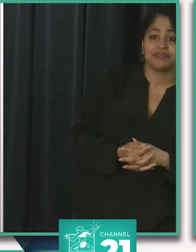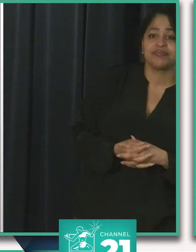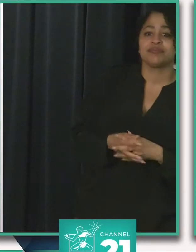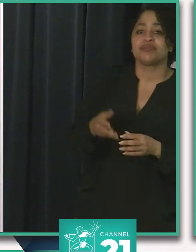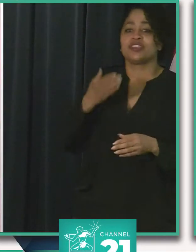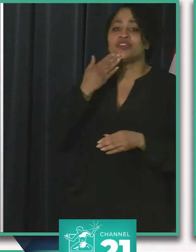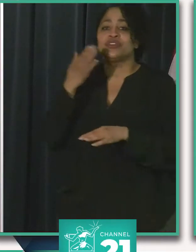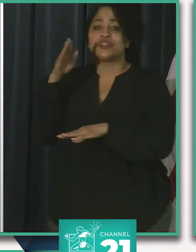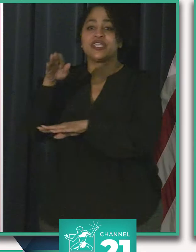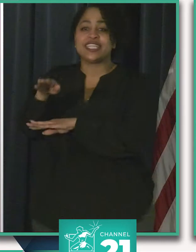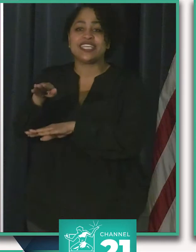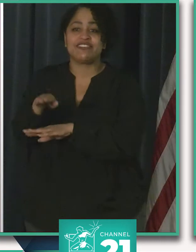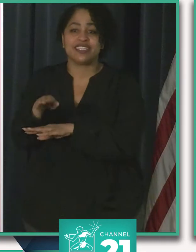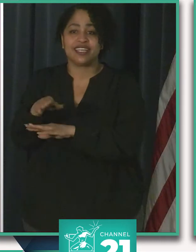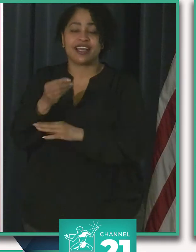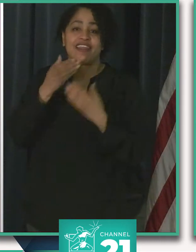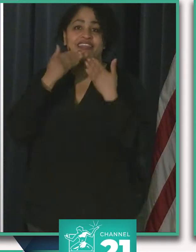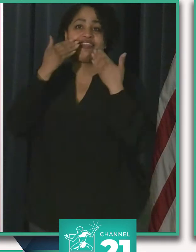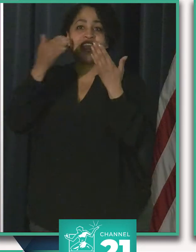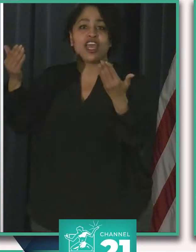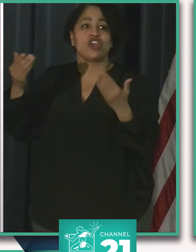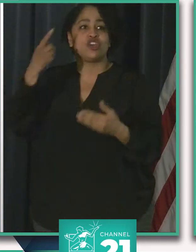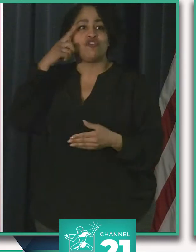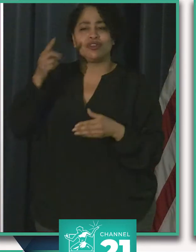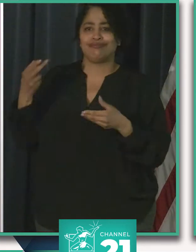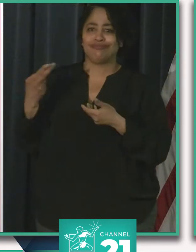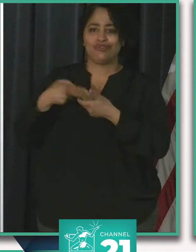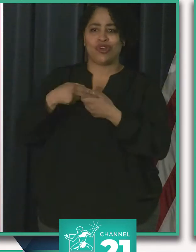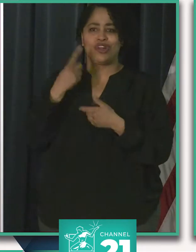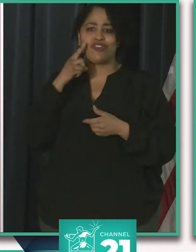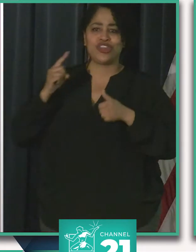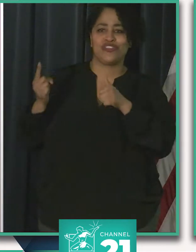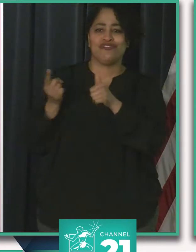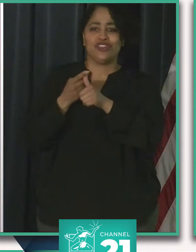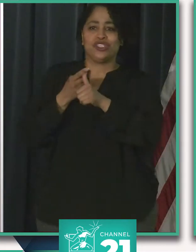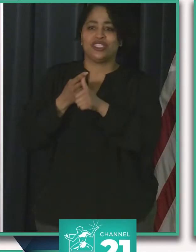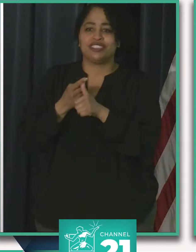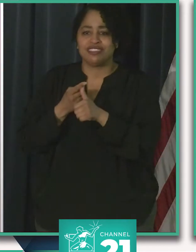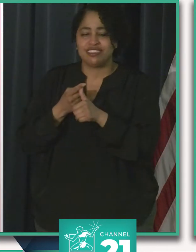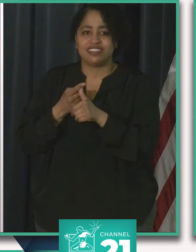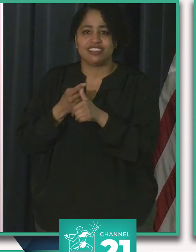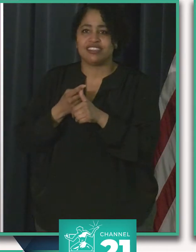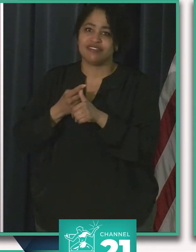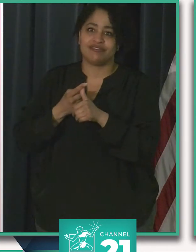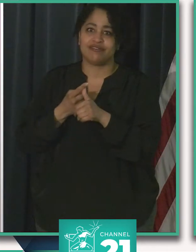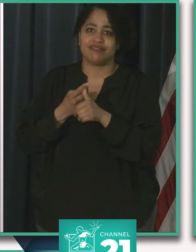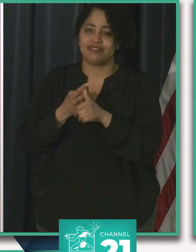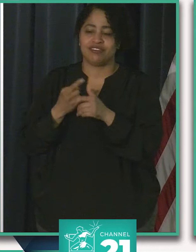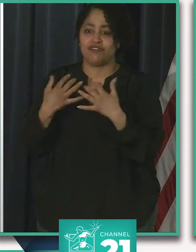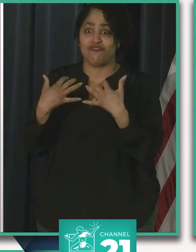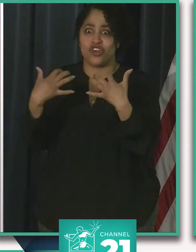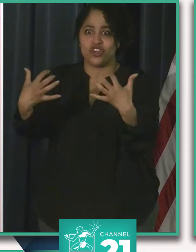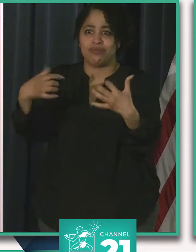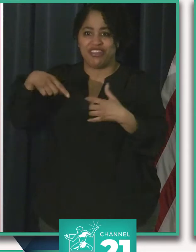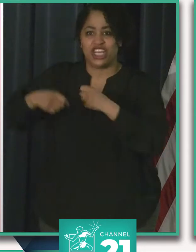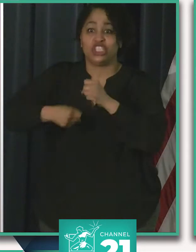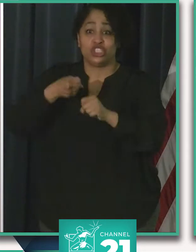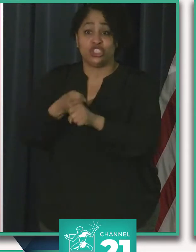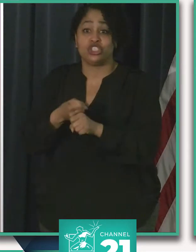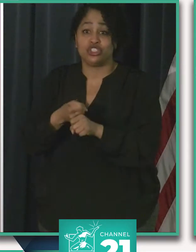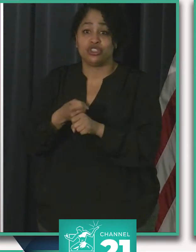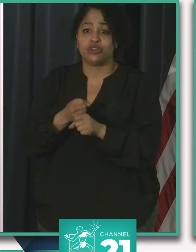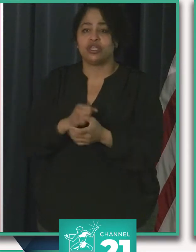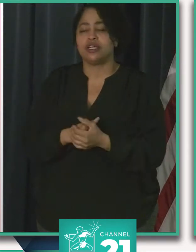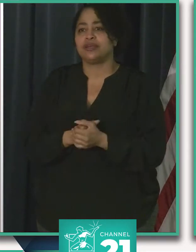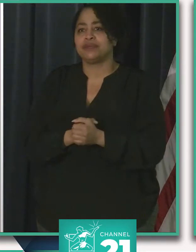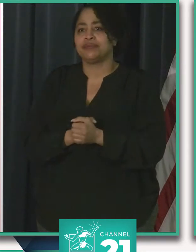Well, good evening, and thank you for joining me for the first of the forums this year.